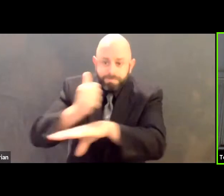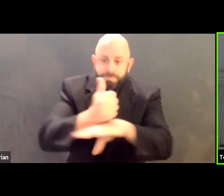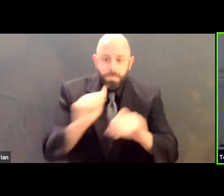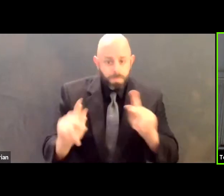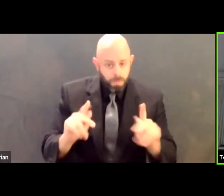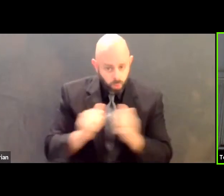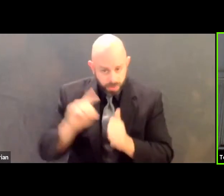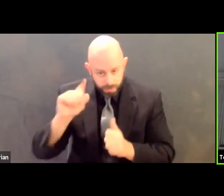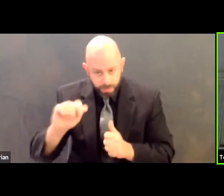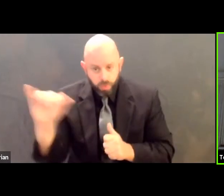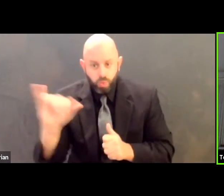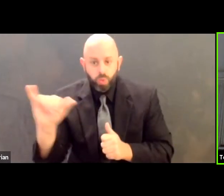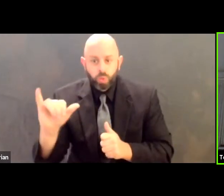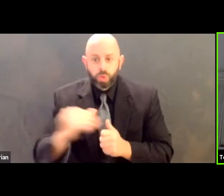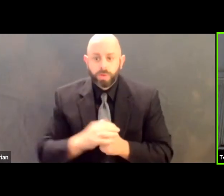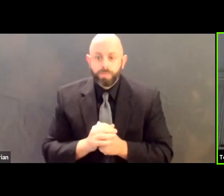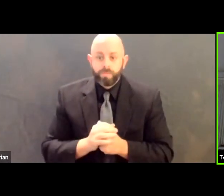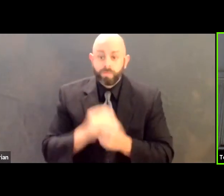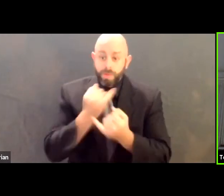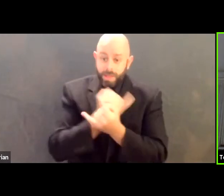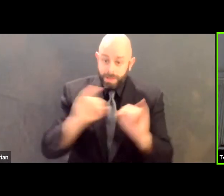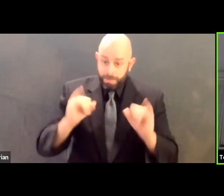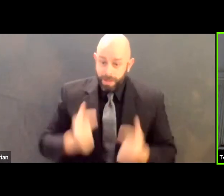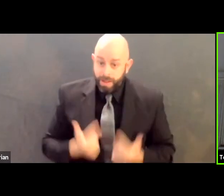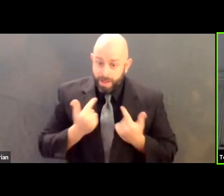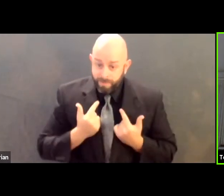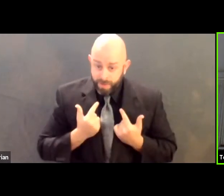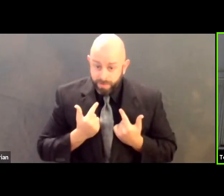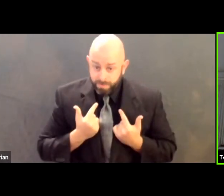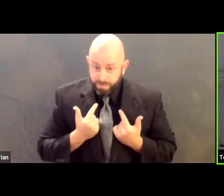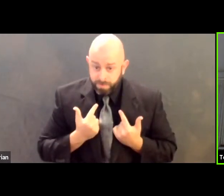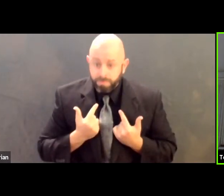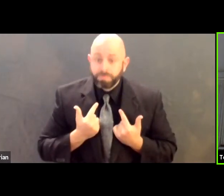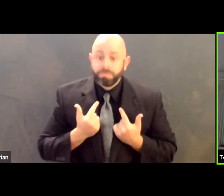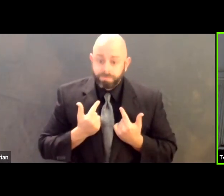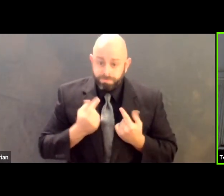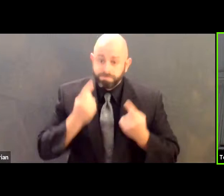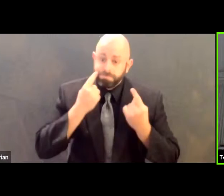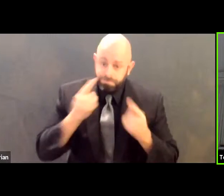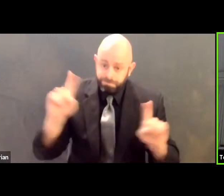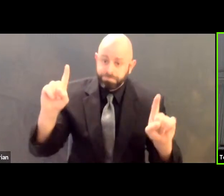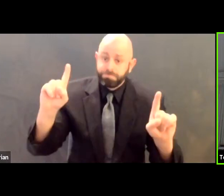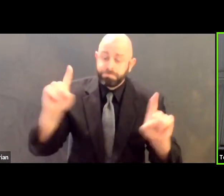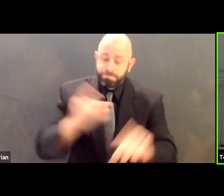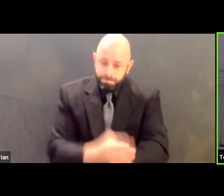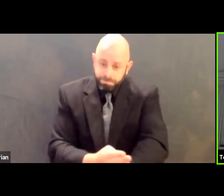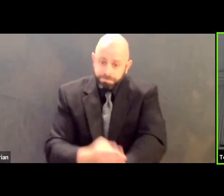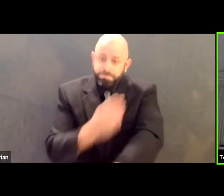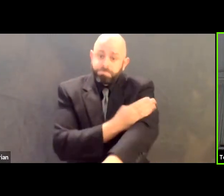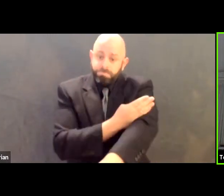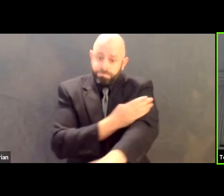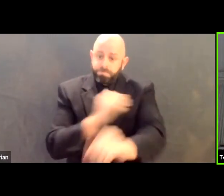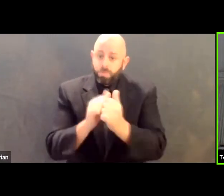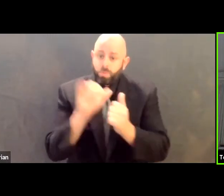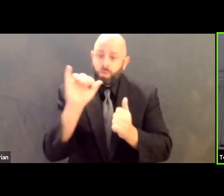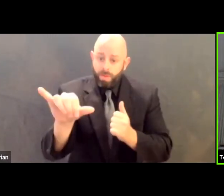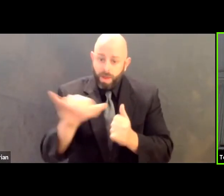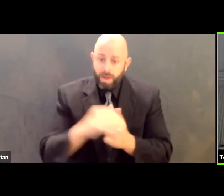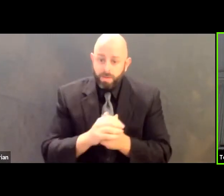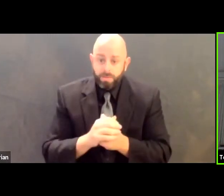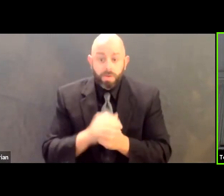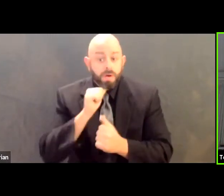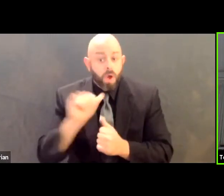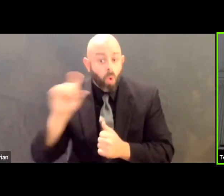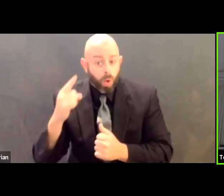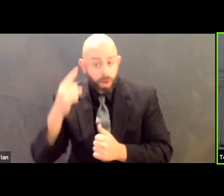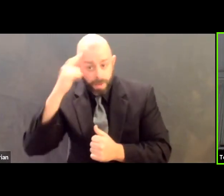business. Independent living. We've made some great strides there, due not only to the ADA, but